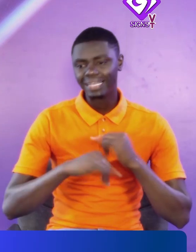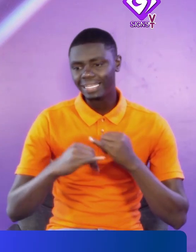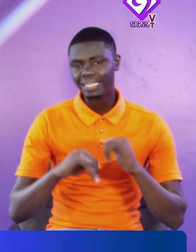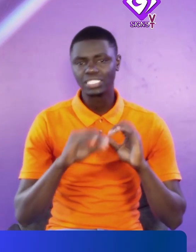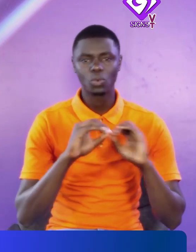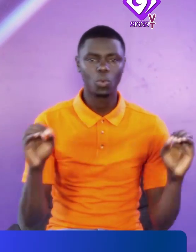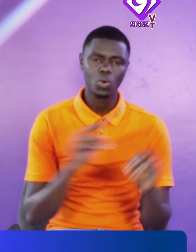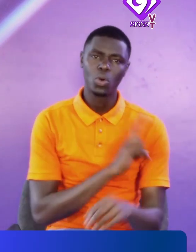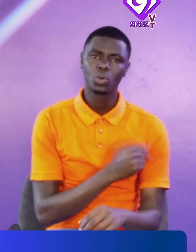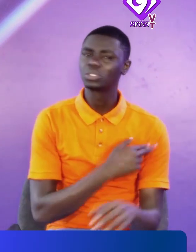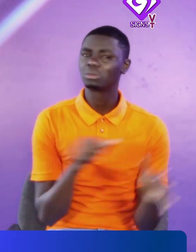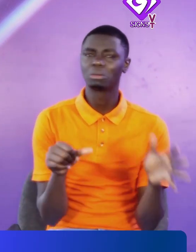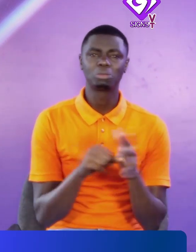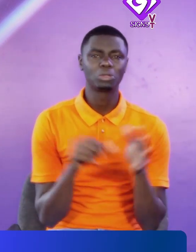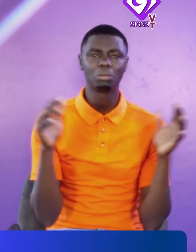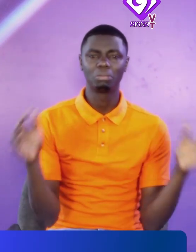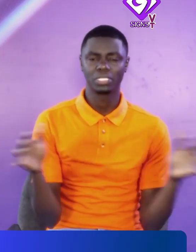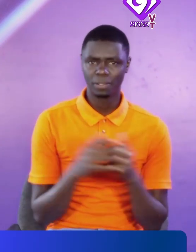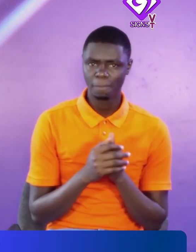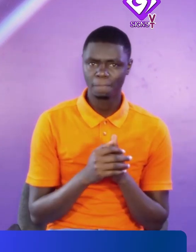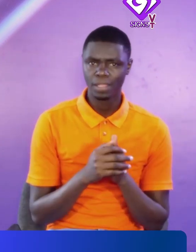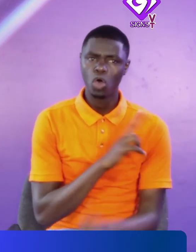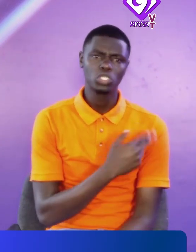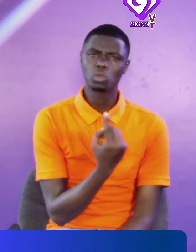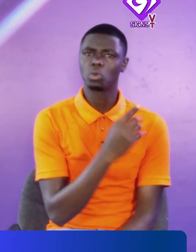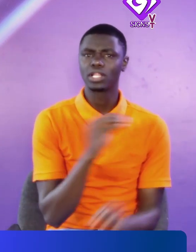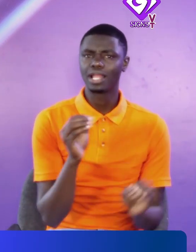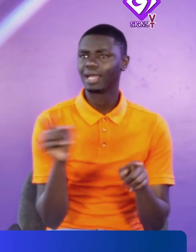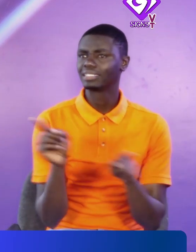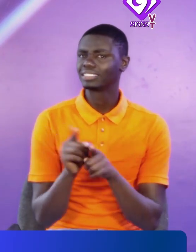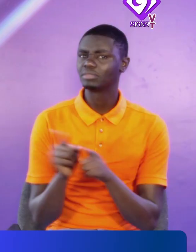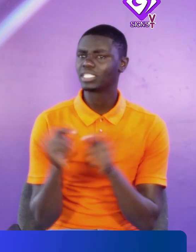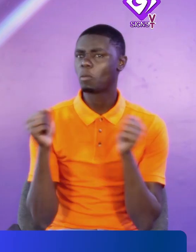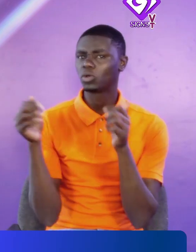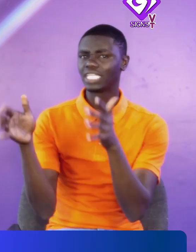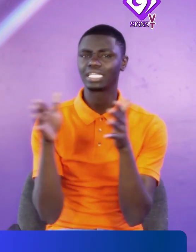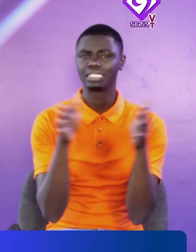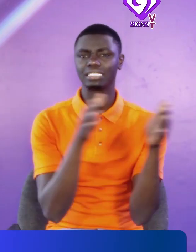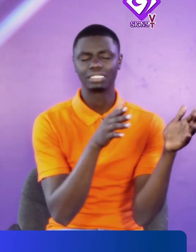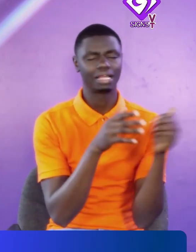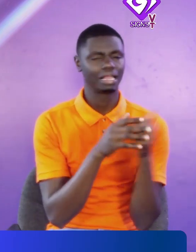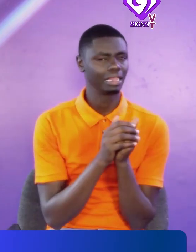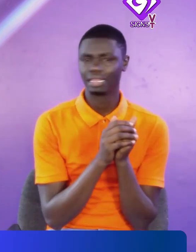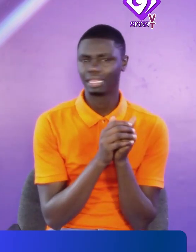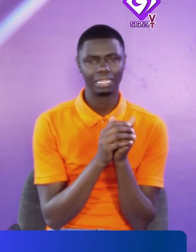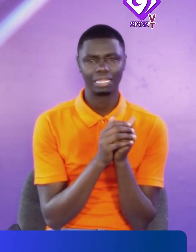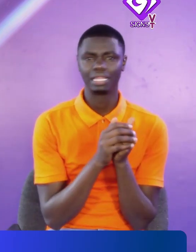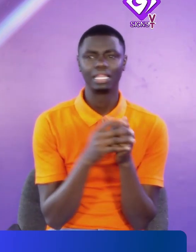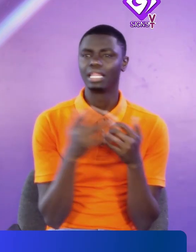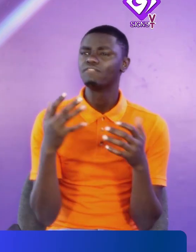are in a mess. Not only even in the hospitals, even if you go to the morgues, the stench is coming from far and